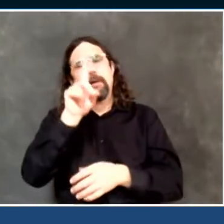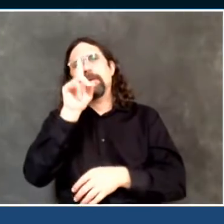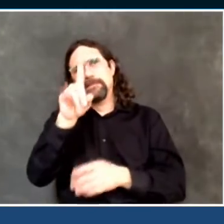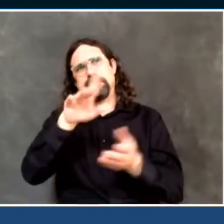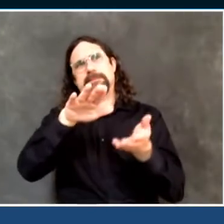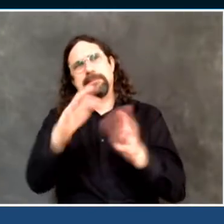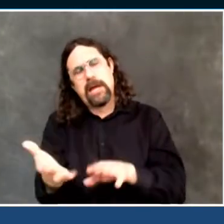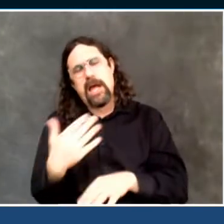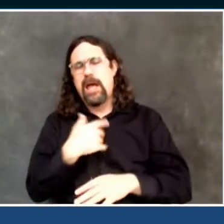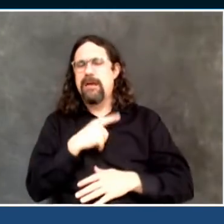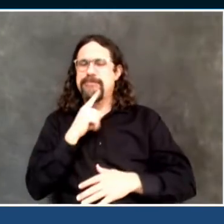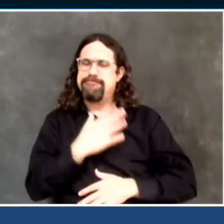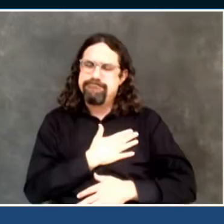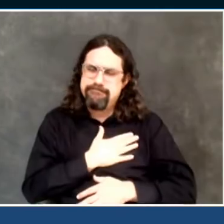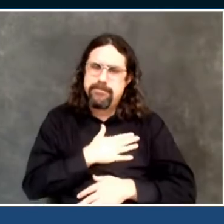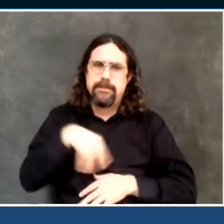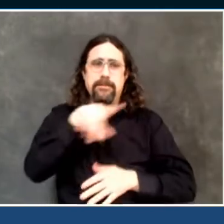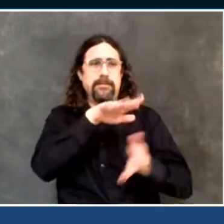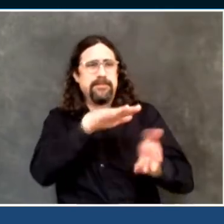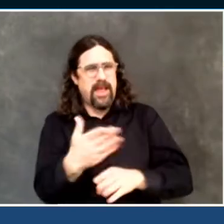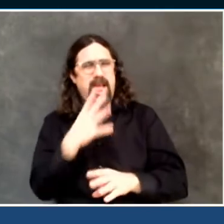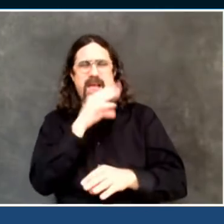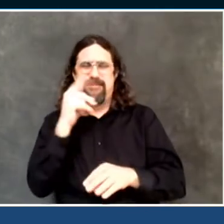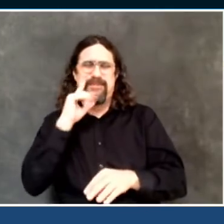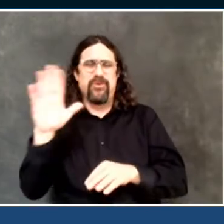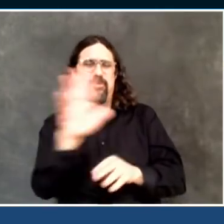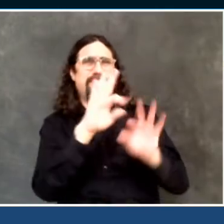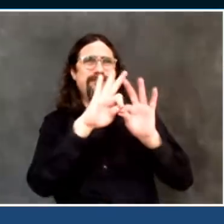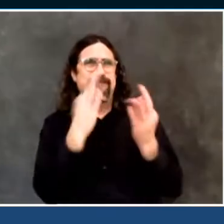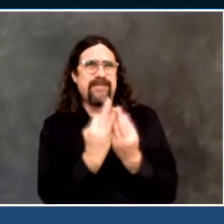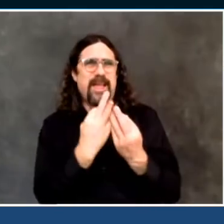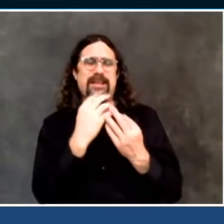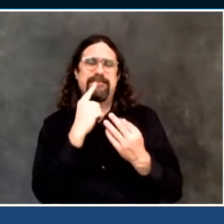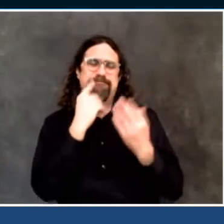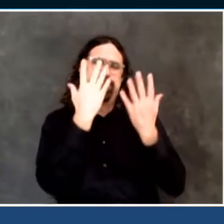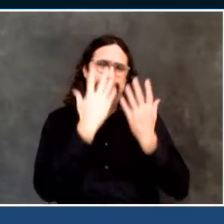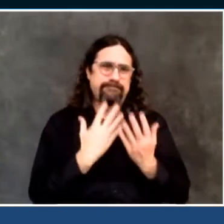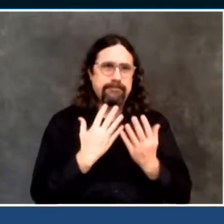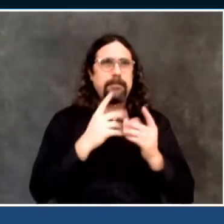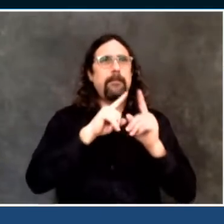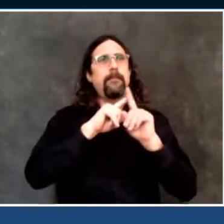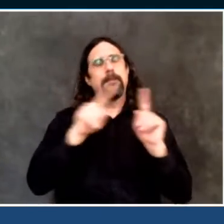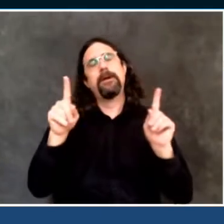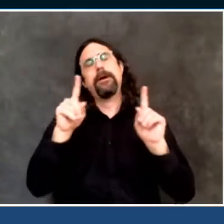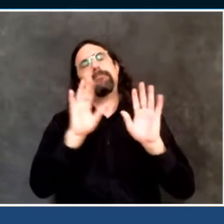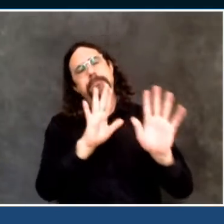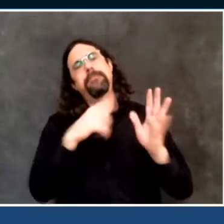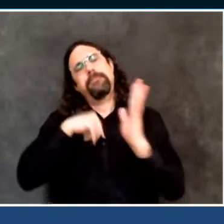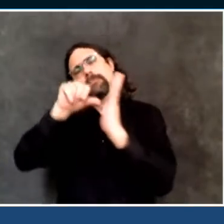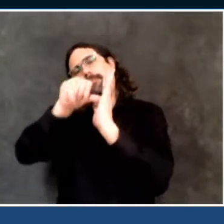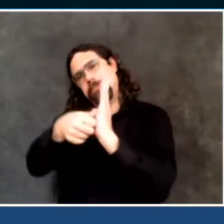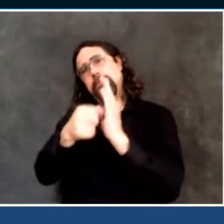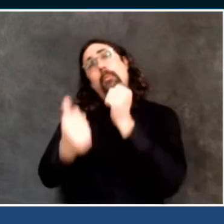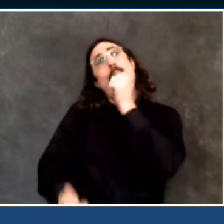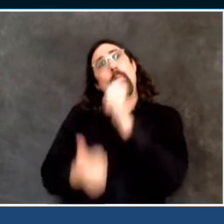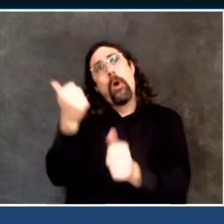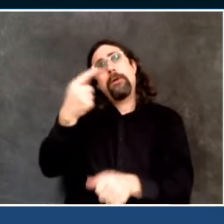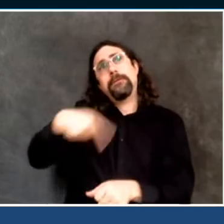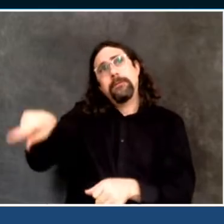through quickly and they've come through well. So the NYPD now reports that they